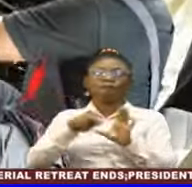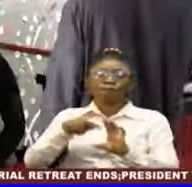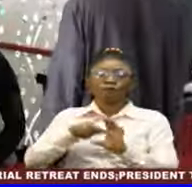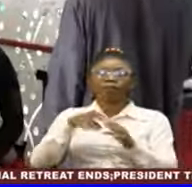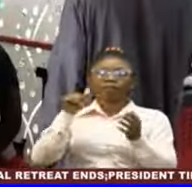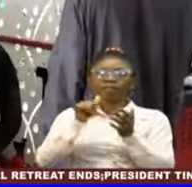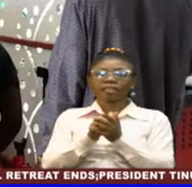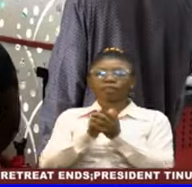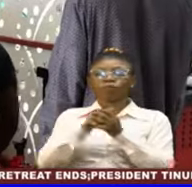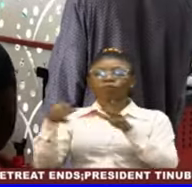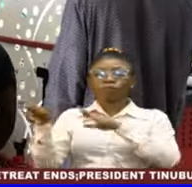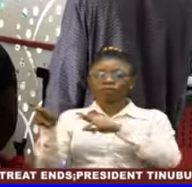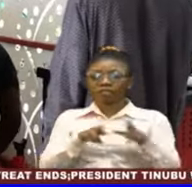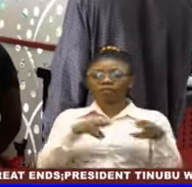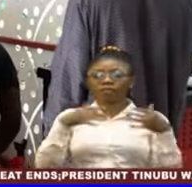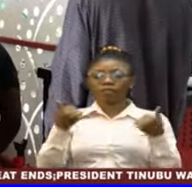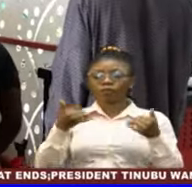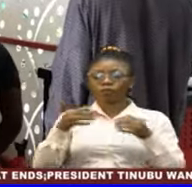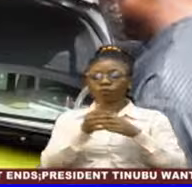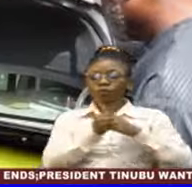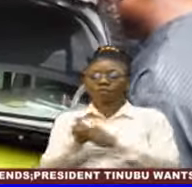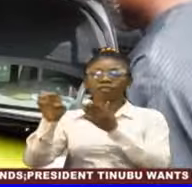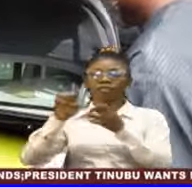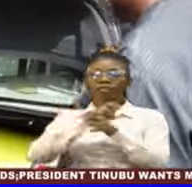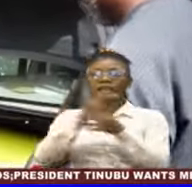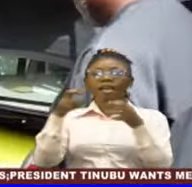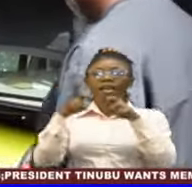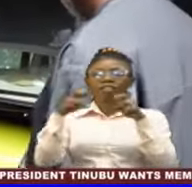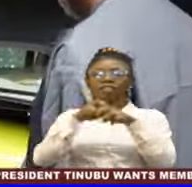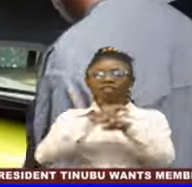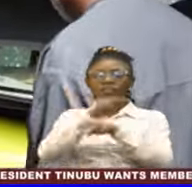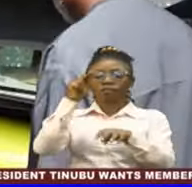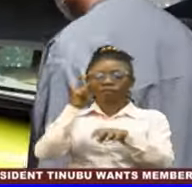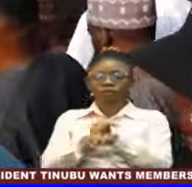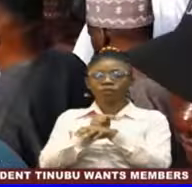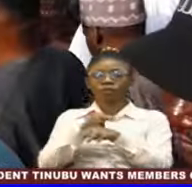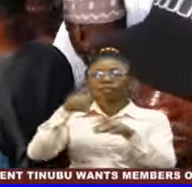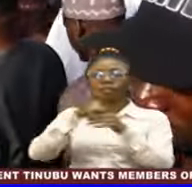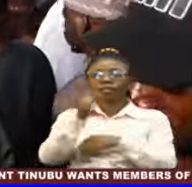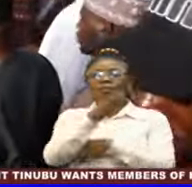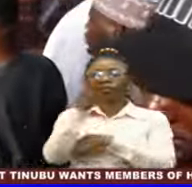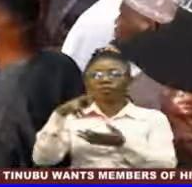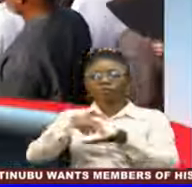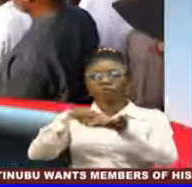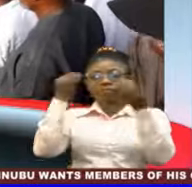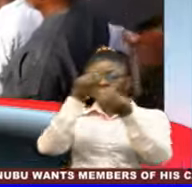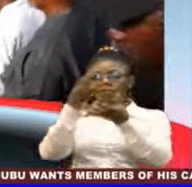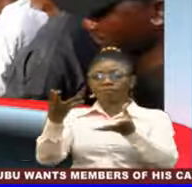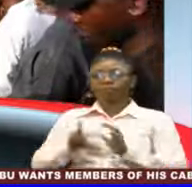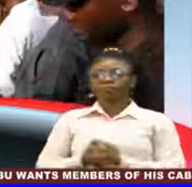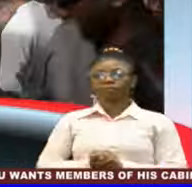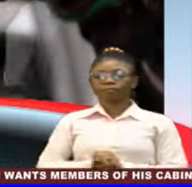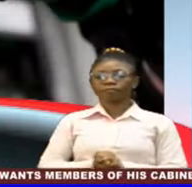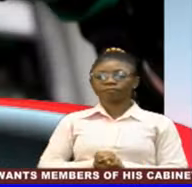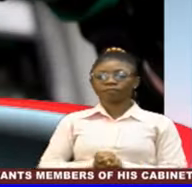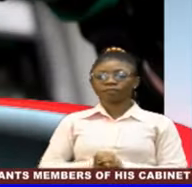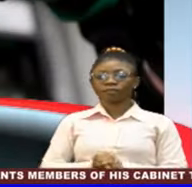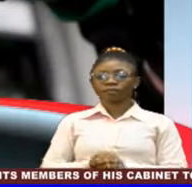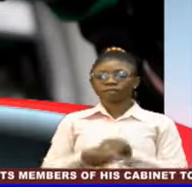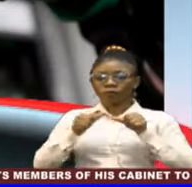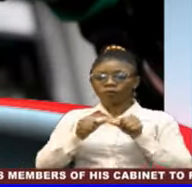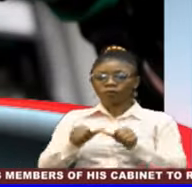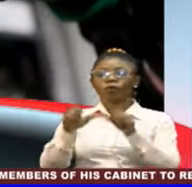on track to lead the nation's energy mix. In Abuja, Lydia Sampson, NTA News. Still on